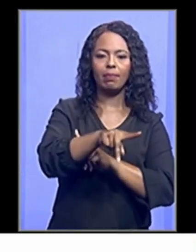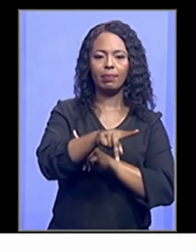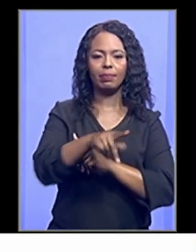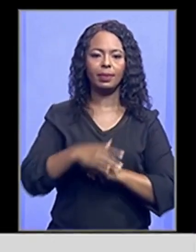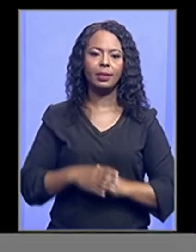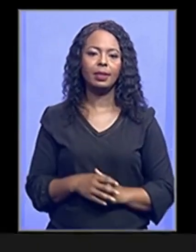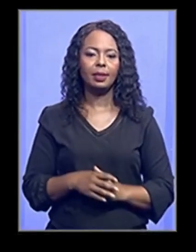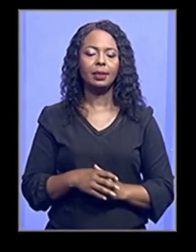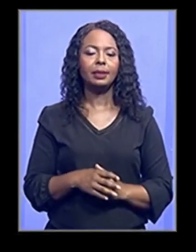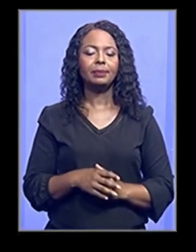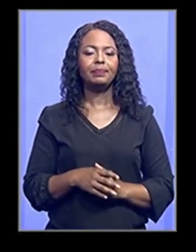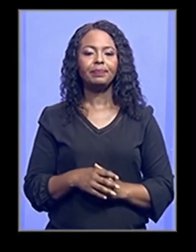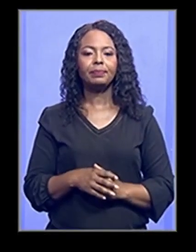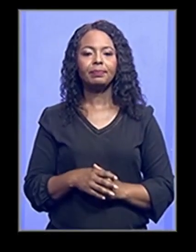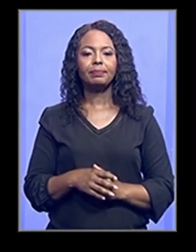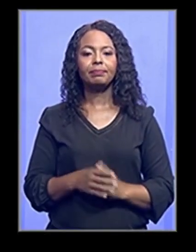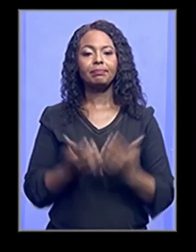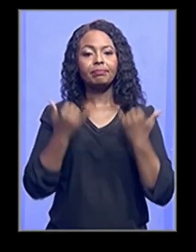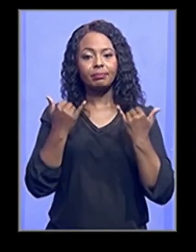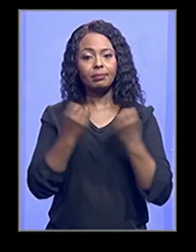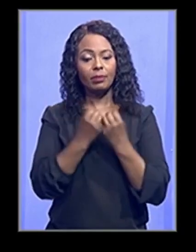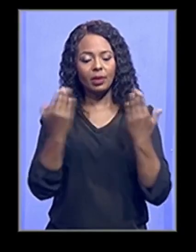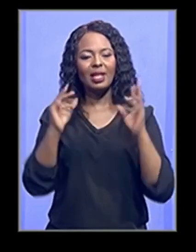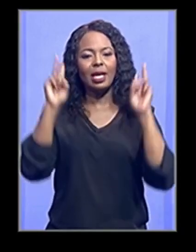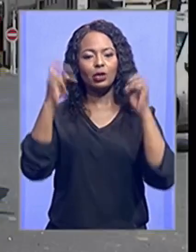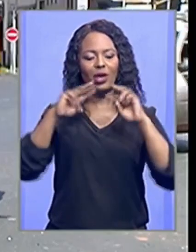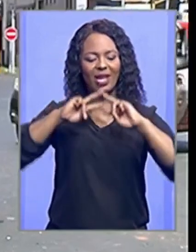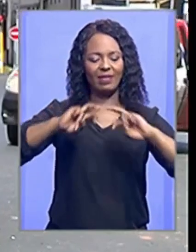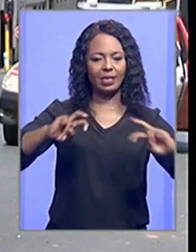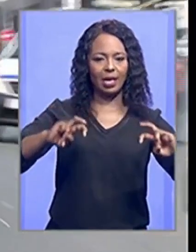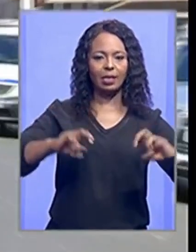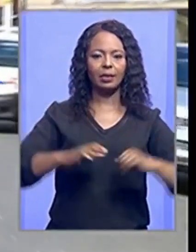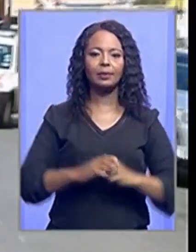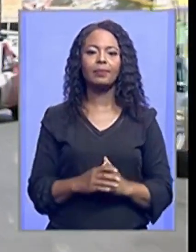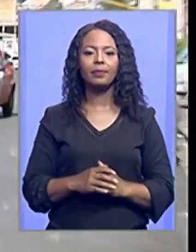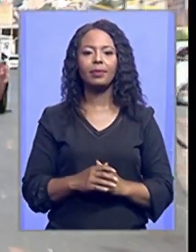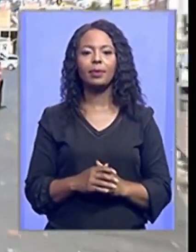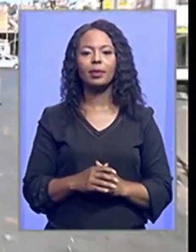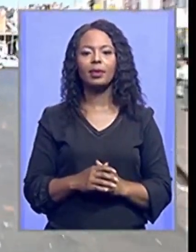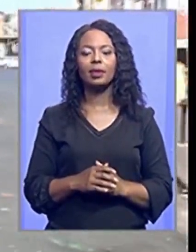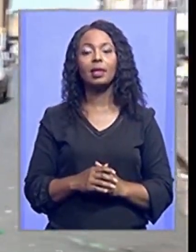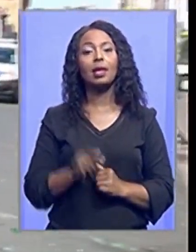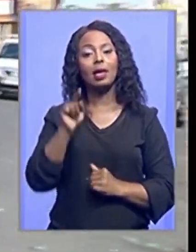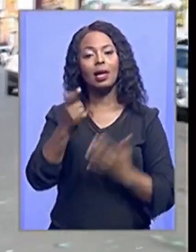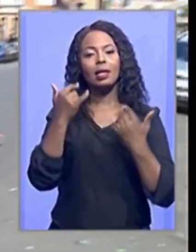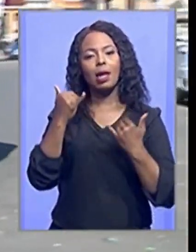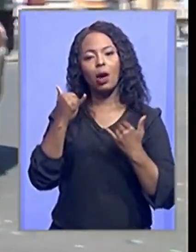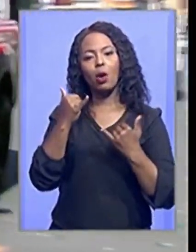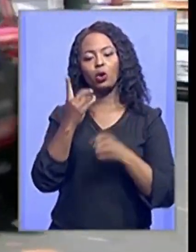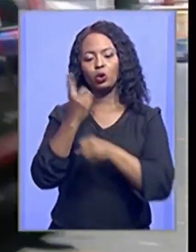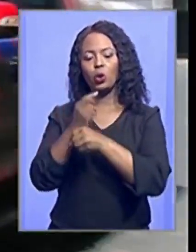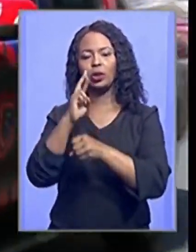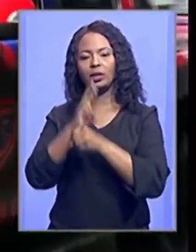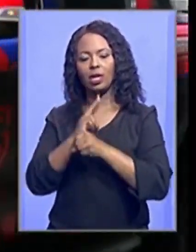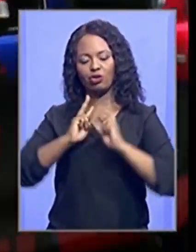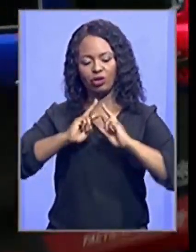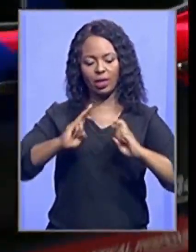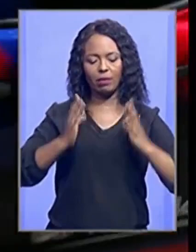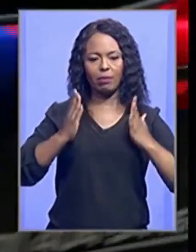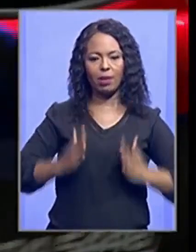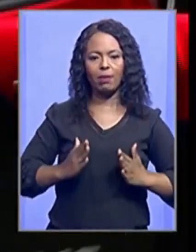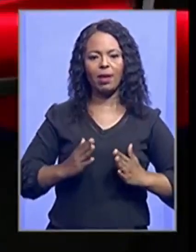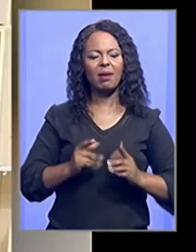Johannesburg Metropolitan Police Department and the matter has been investigated. Ngaka e hlahlobang ditopo e fumane hore mofu ha